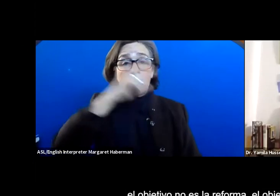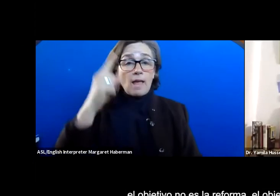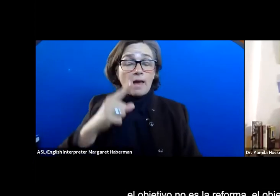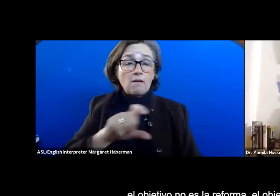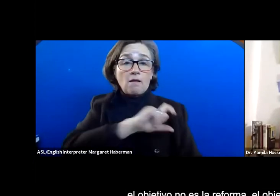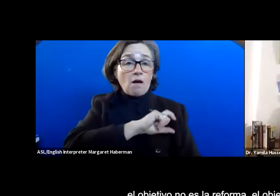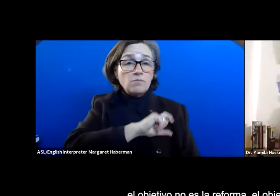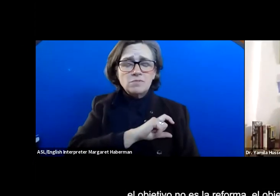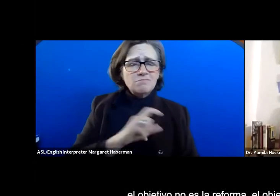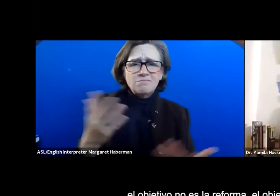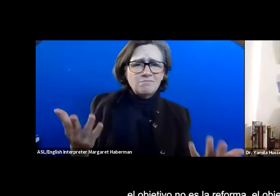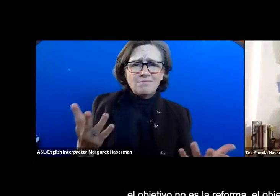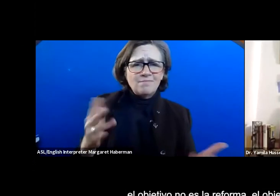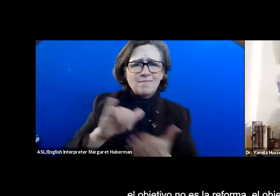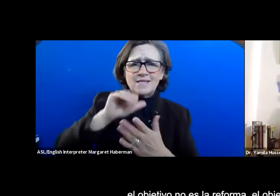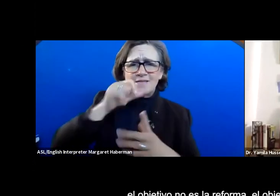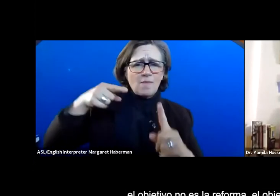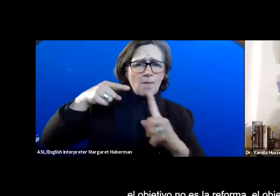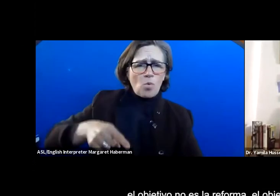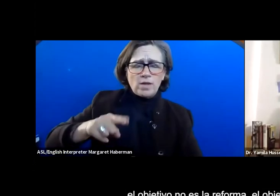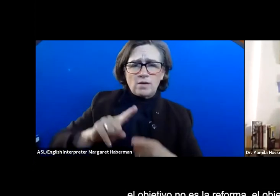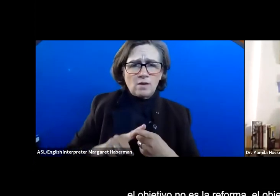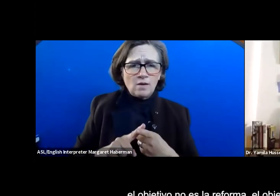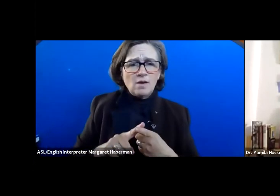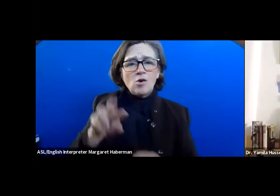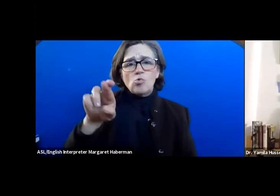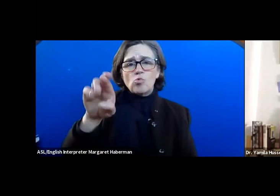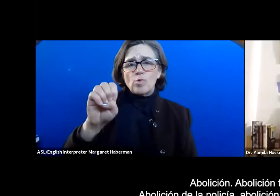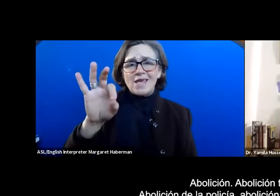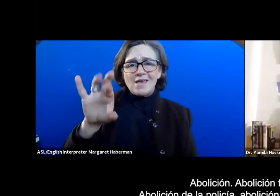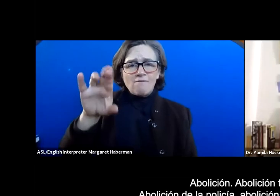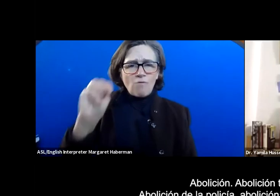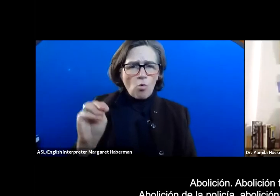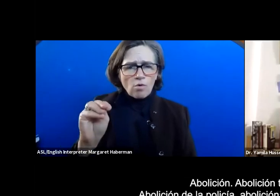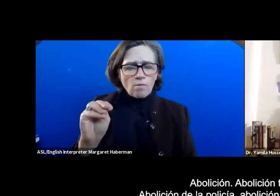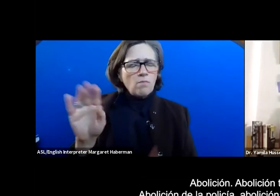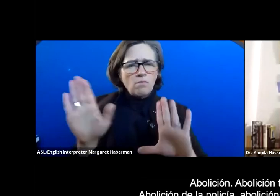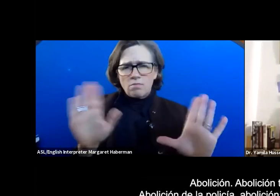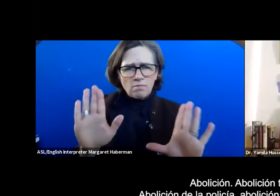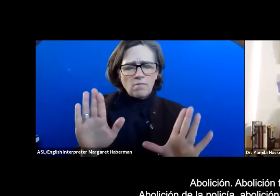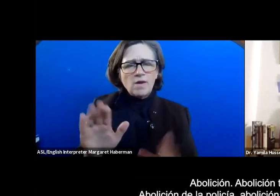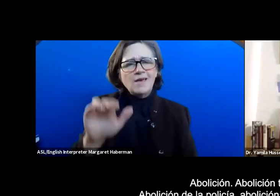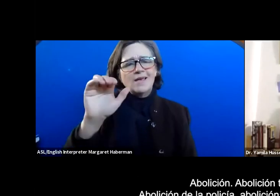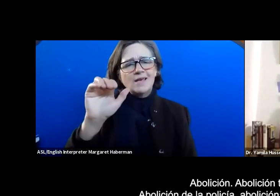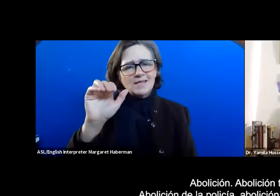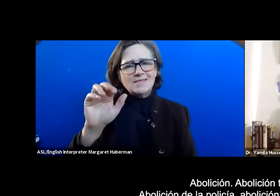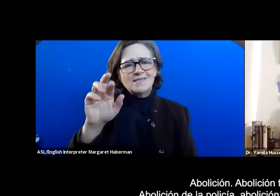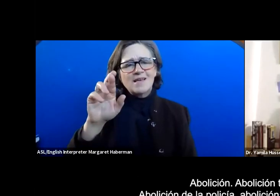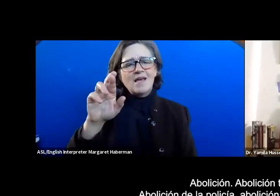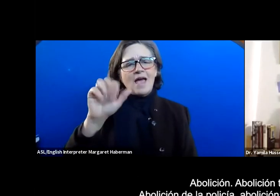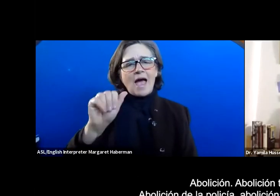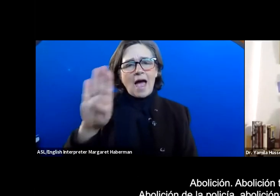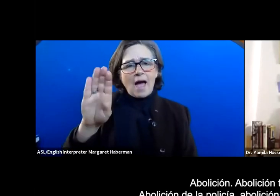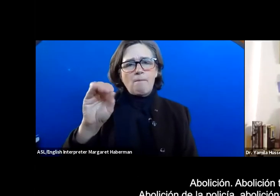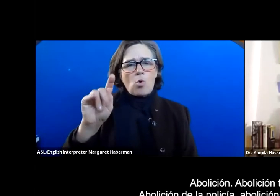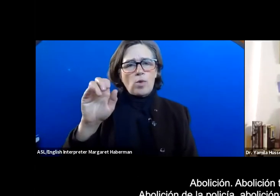not reform. The goal is abolition. Abolition, full abolition. Abolition of